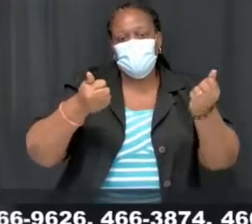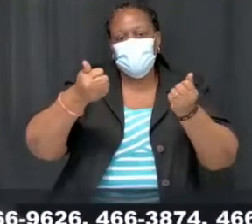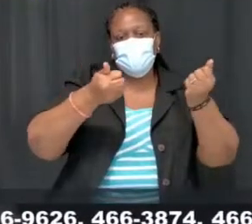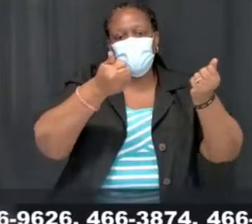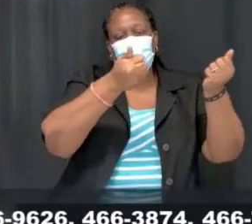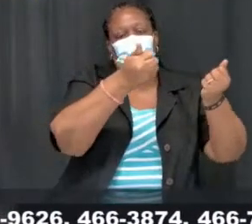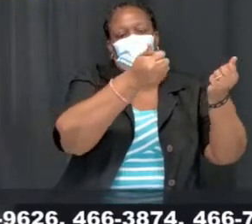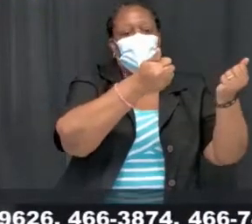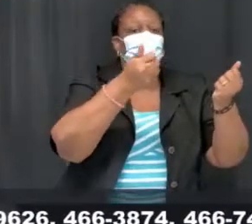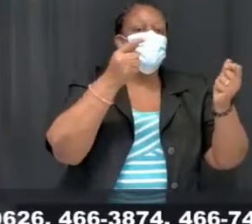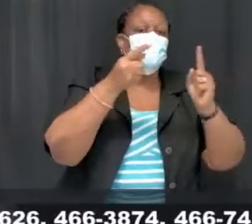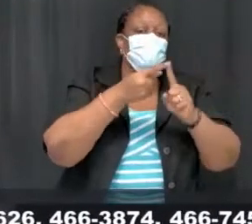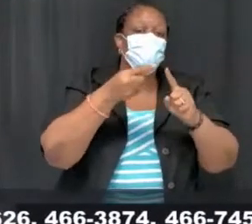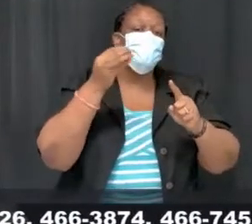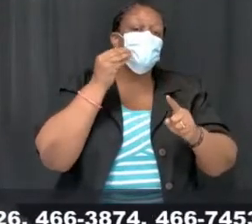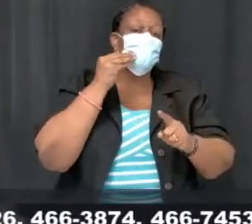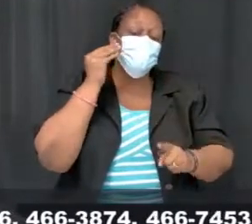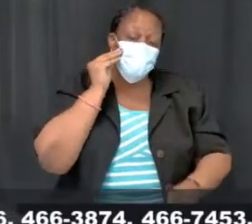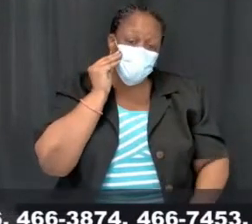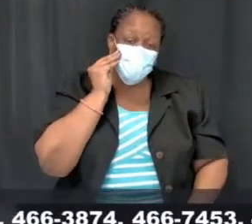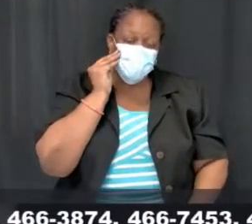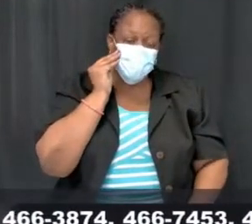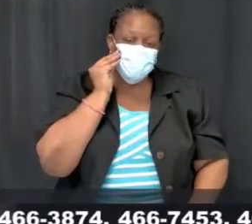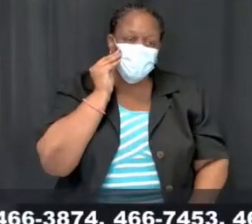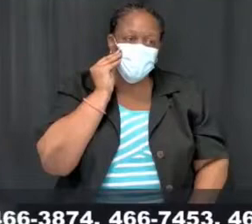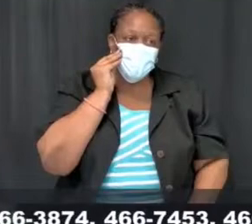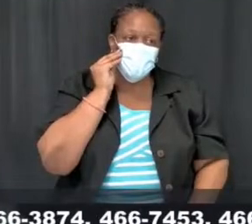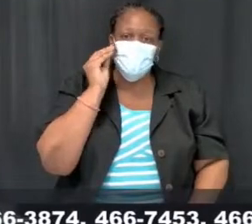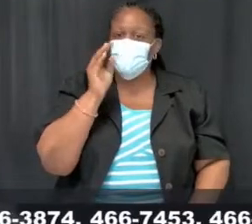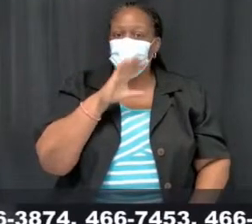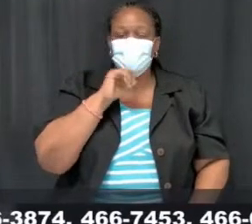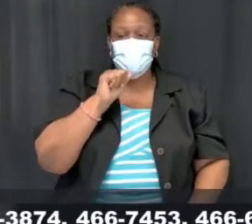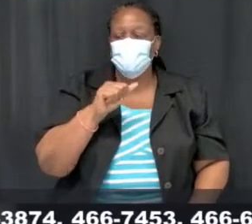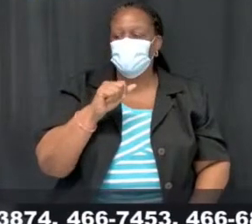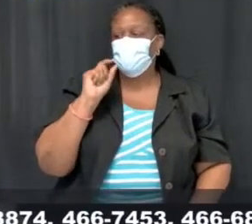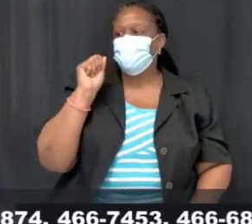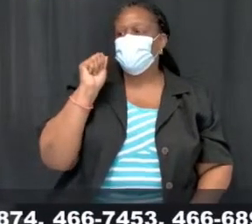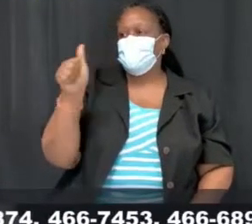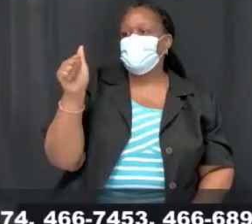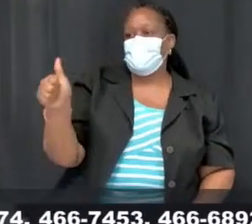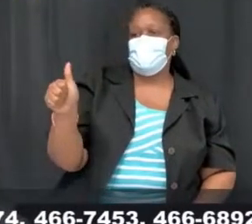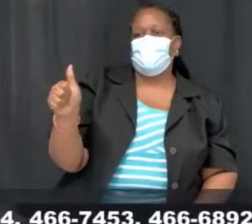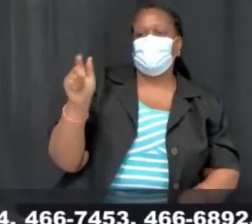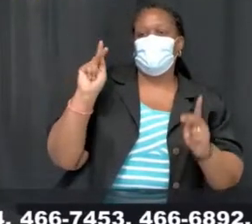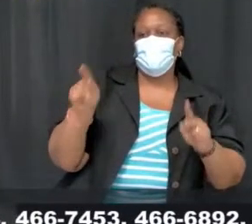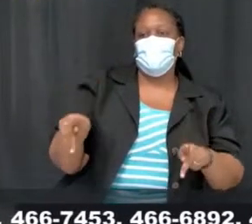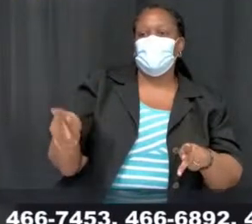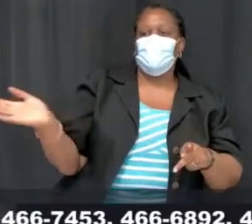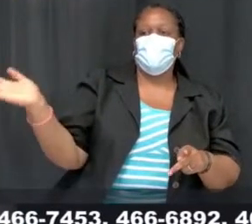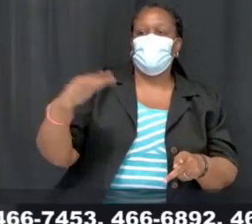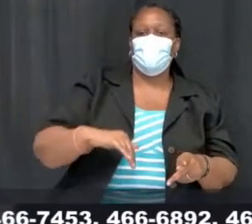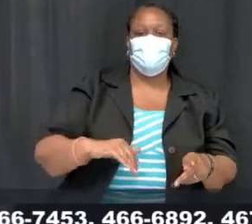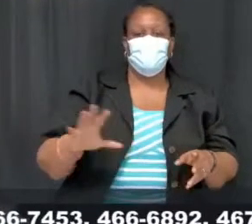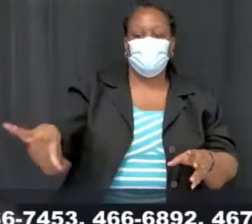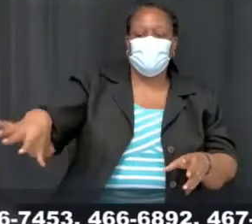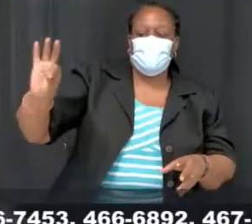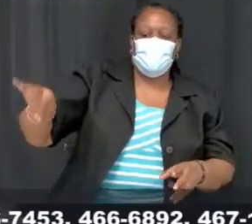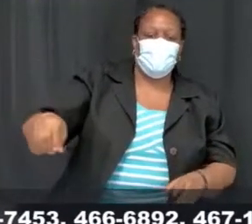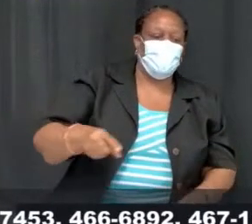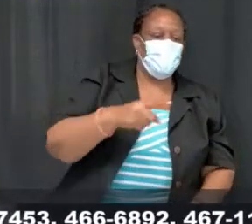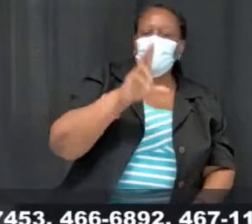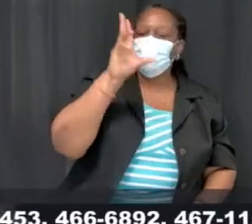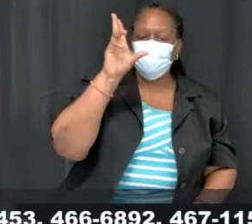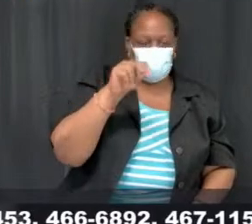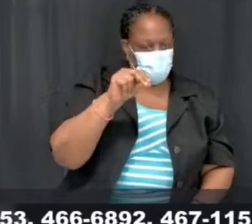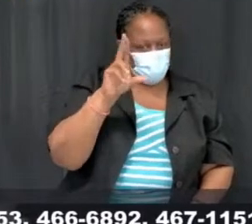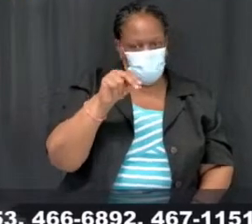we want to make sure that citizens understand the procedure. I must report that since this announcement was